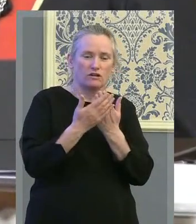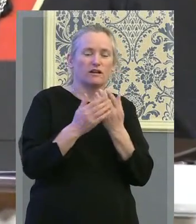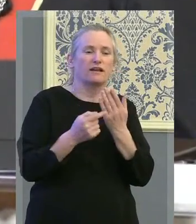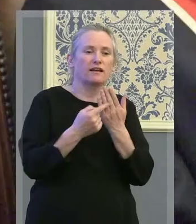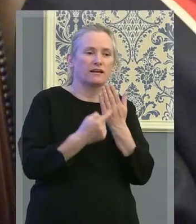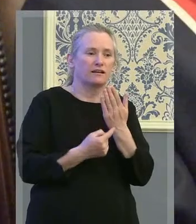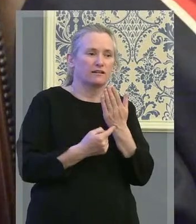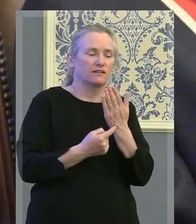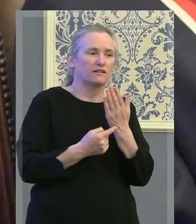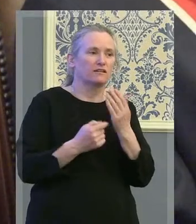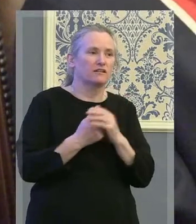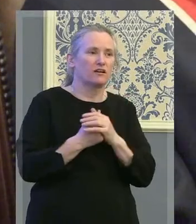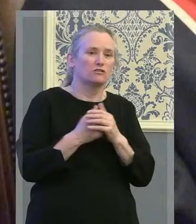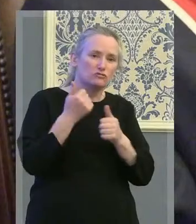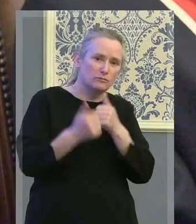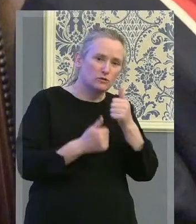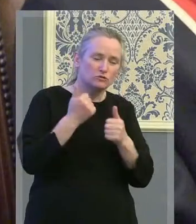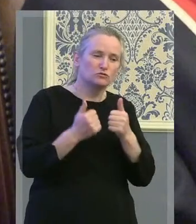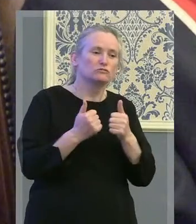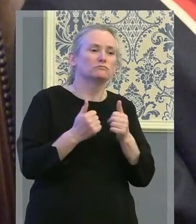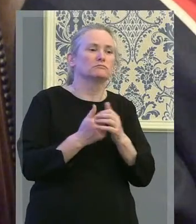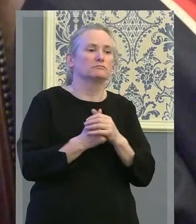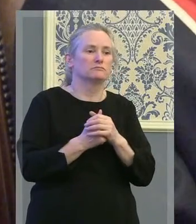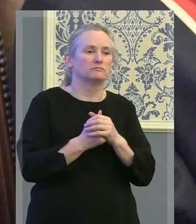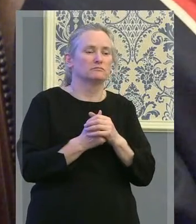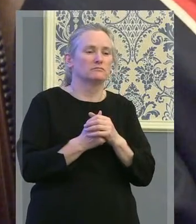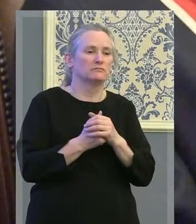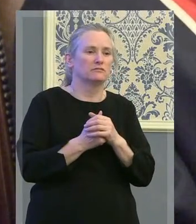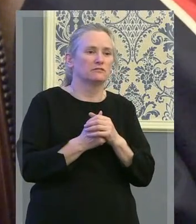the tributes and all the